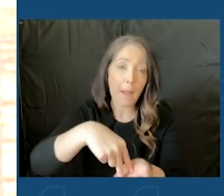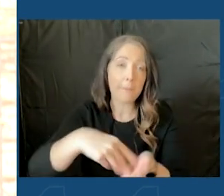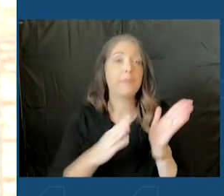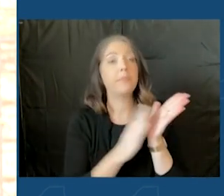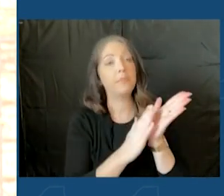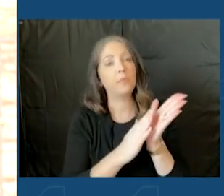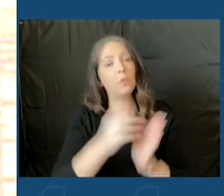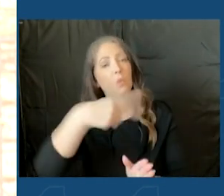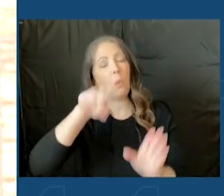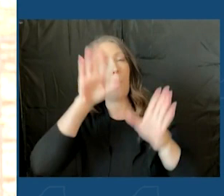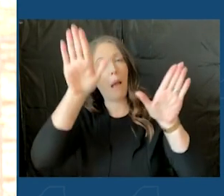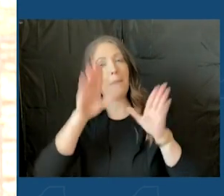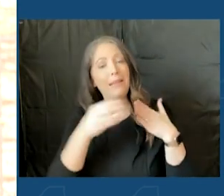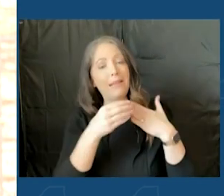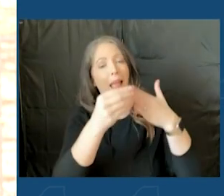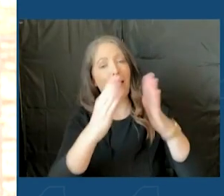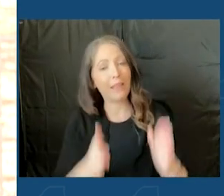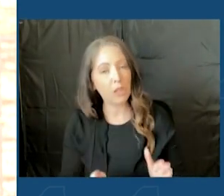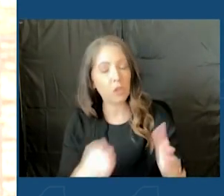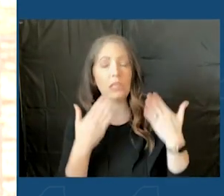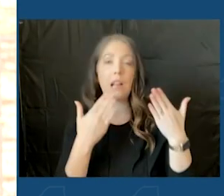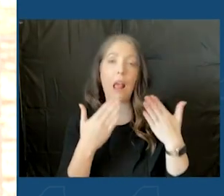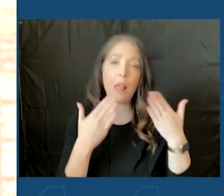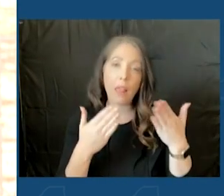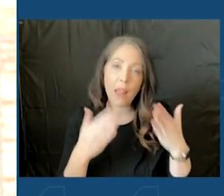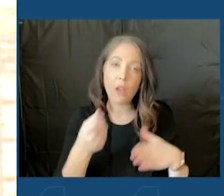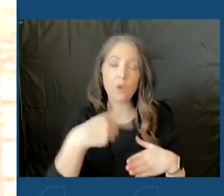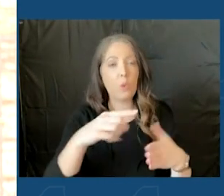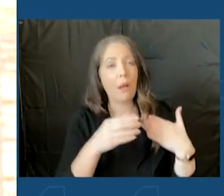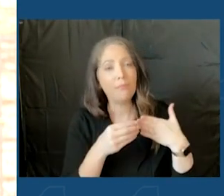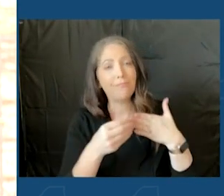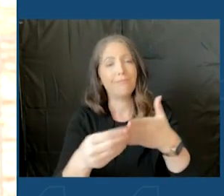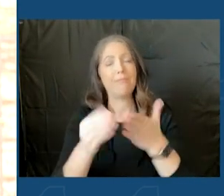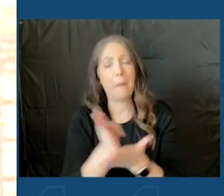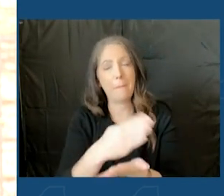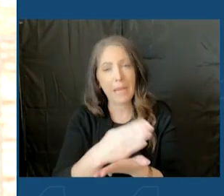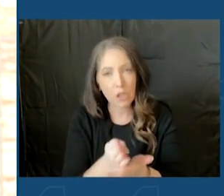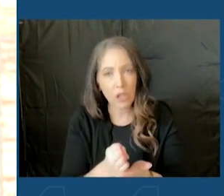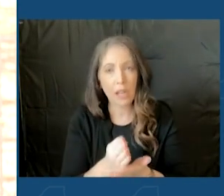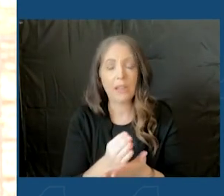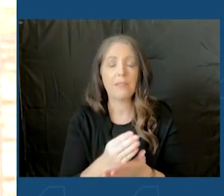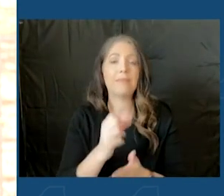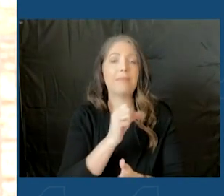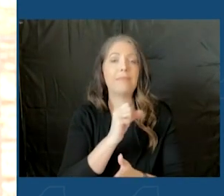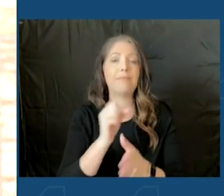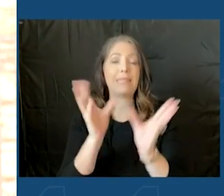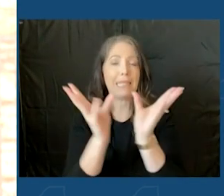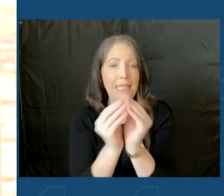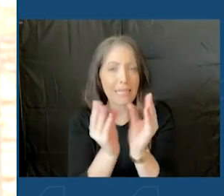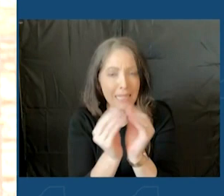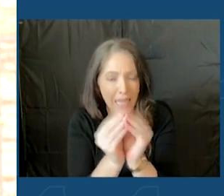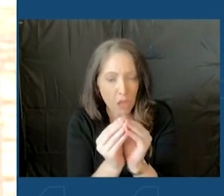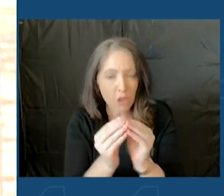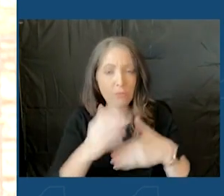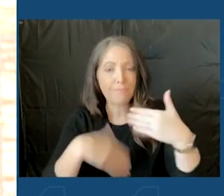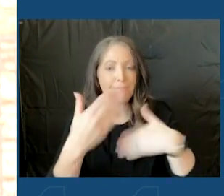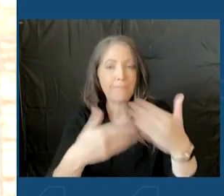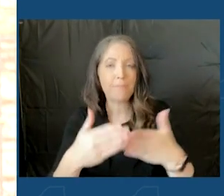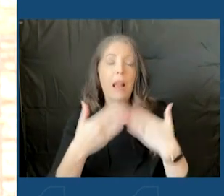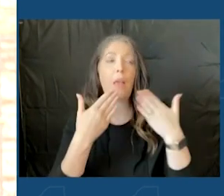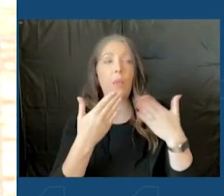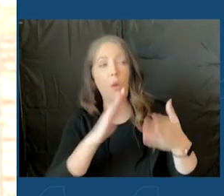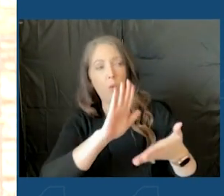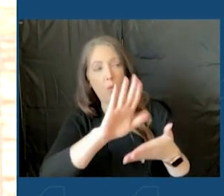Thank you. Thank you for what you've done, getting us through the budget, getting us to end this session. And I thank you for your friendship as well.